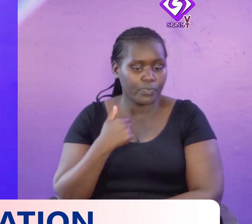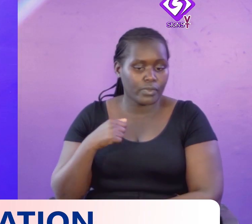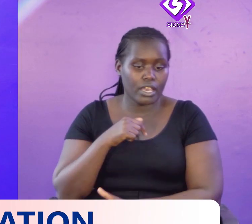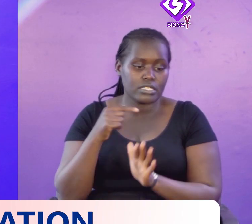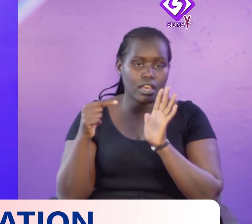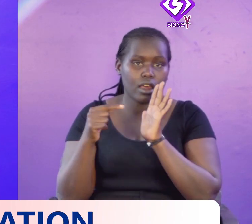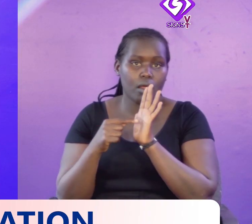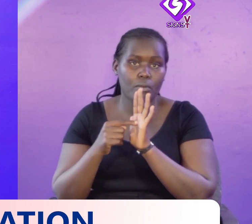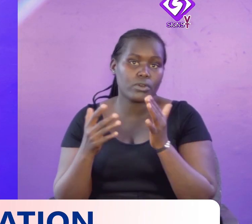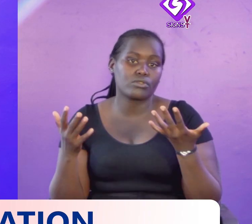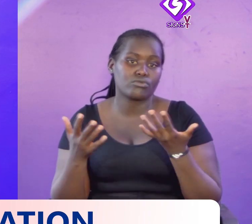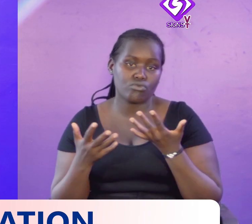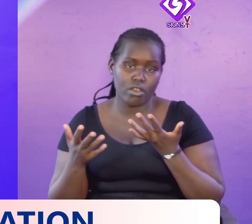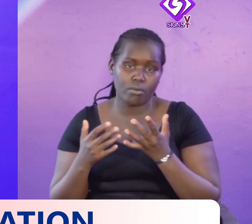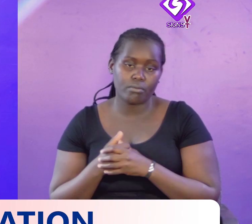point of